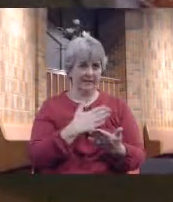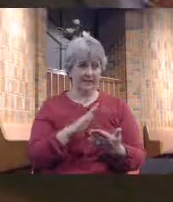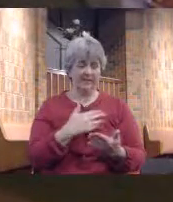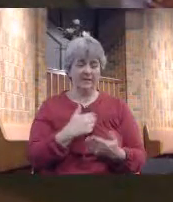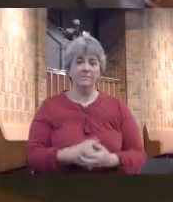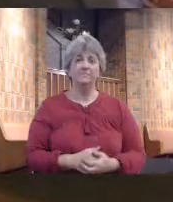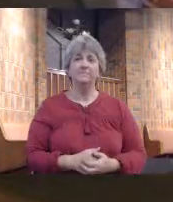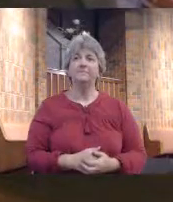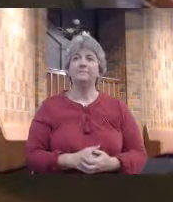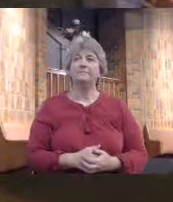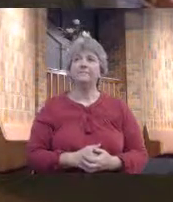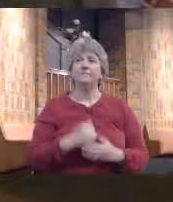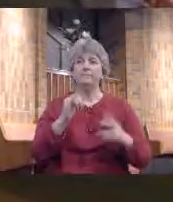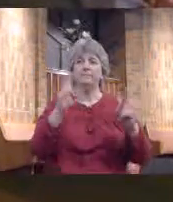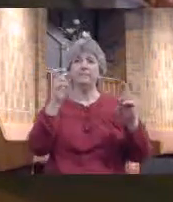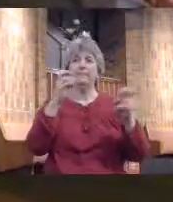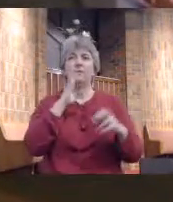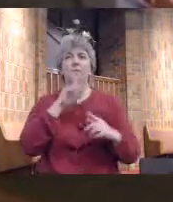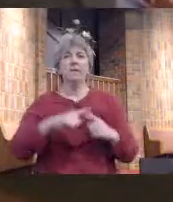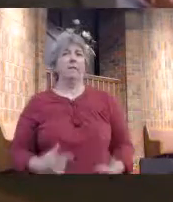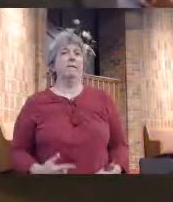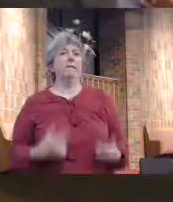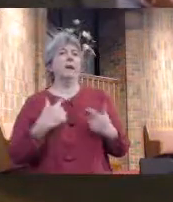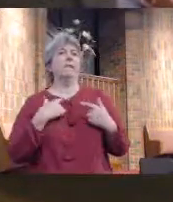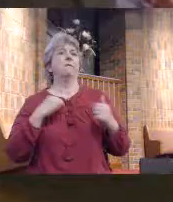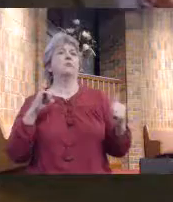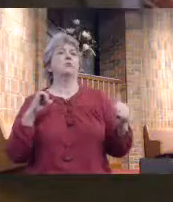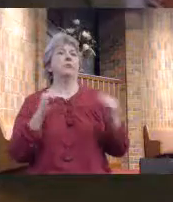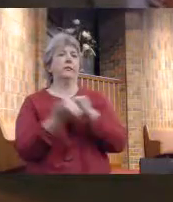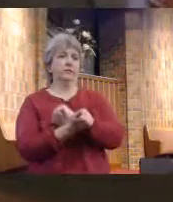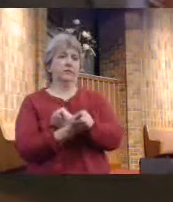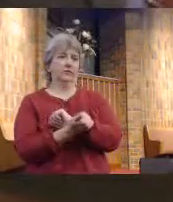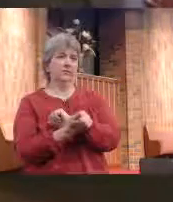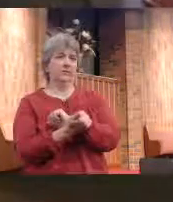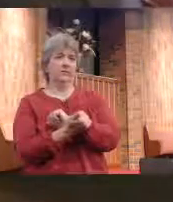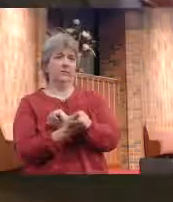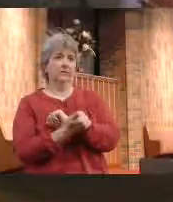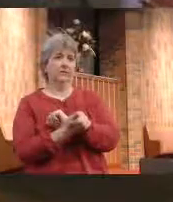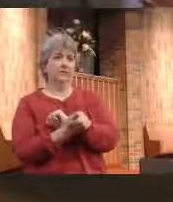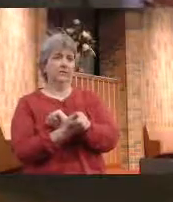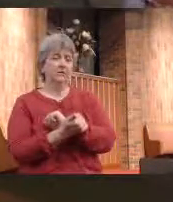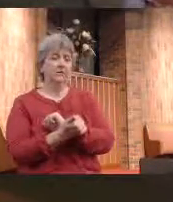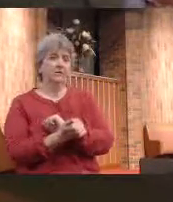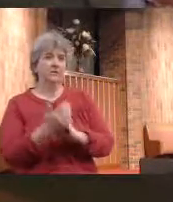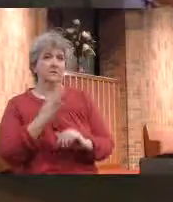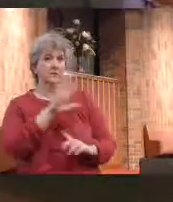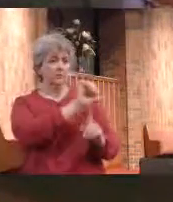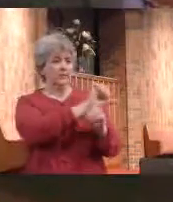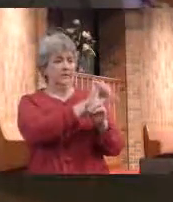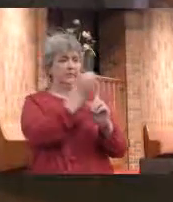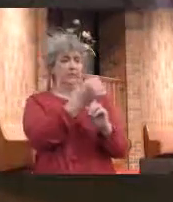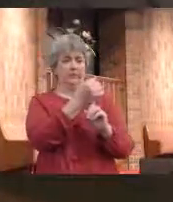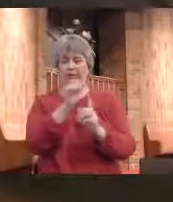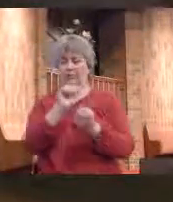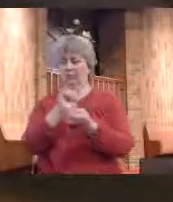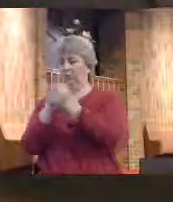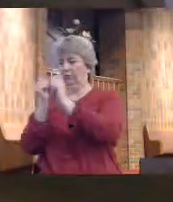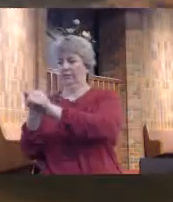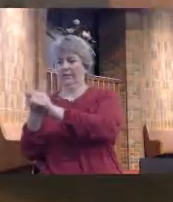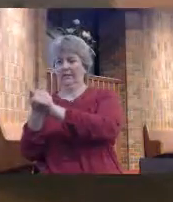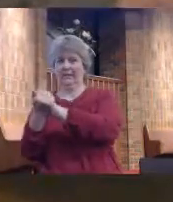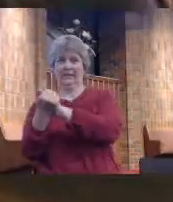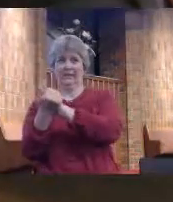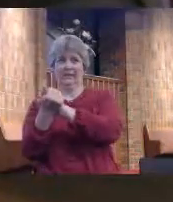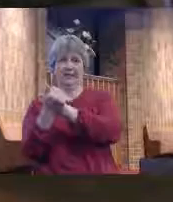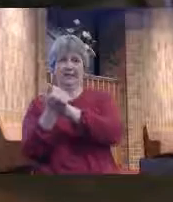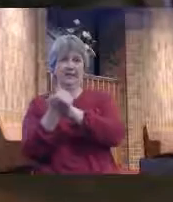And it describes a change in life, a change in status. From the person who